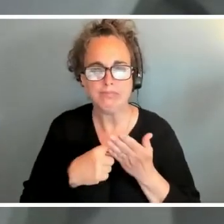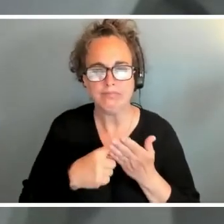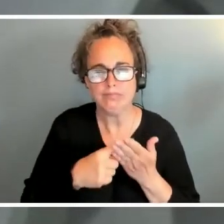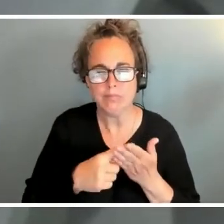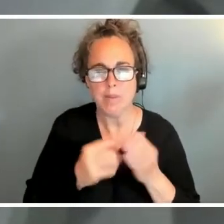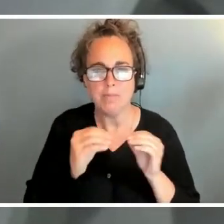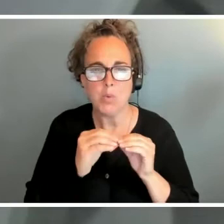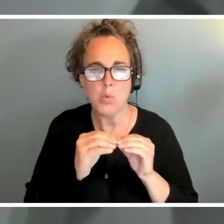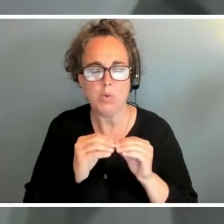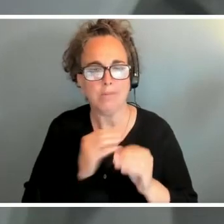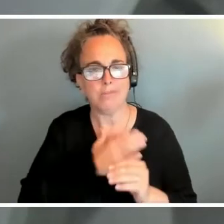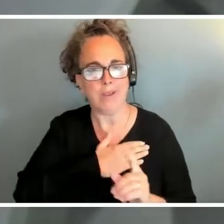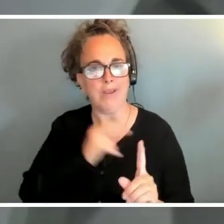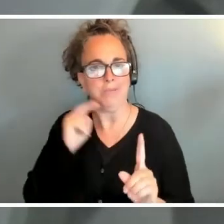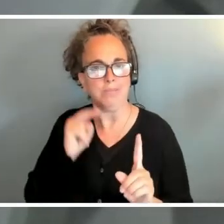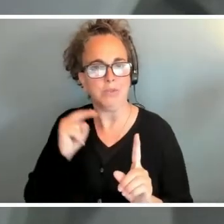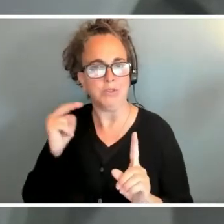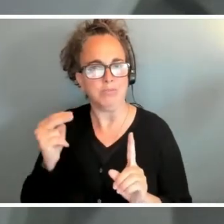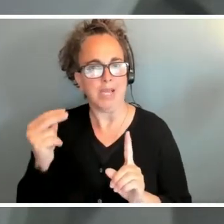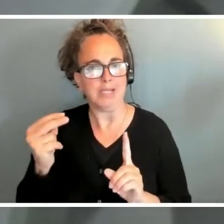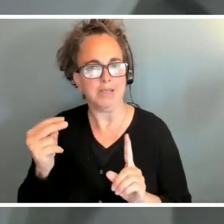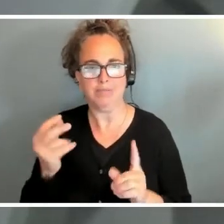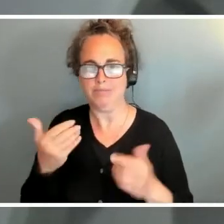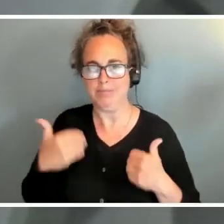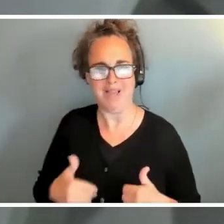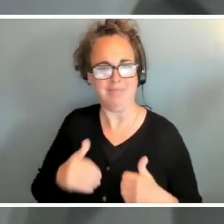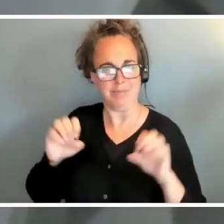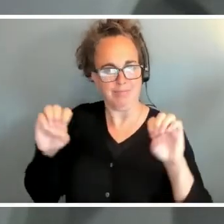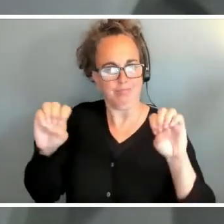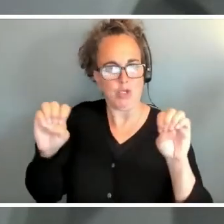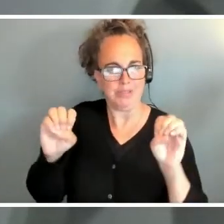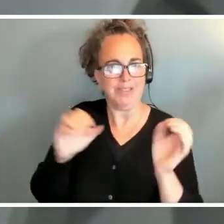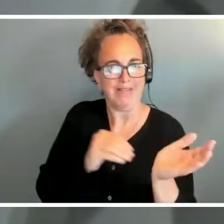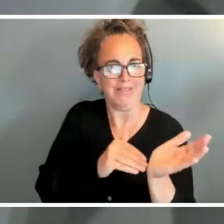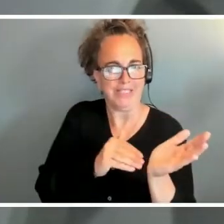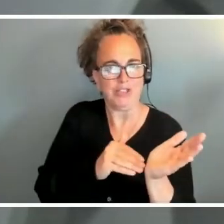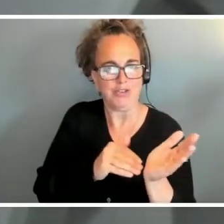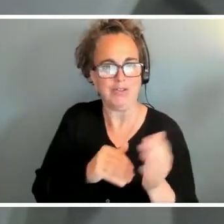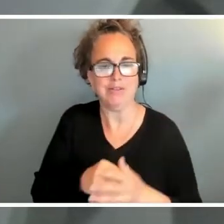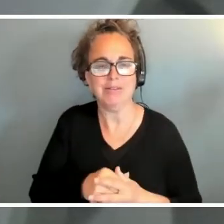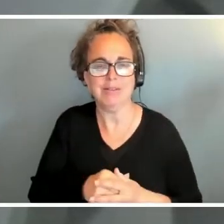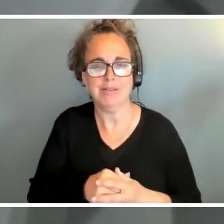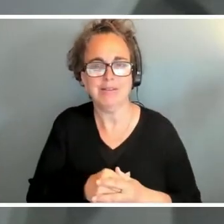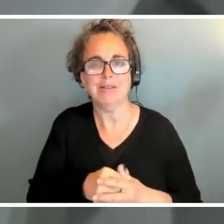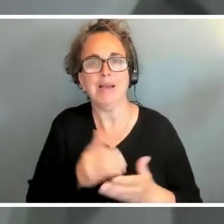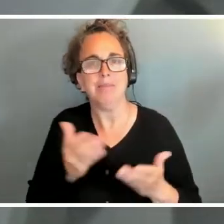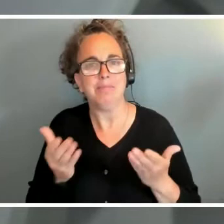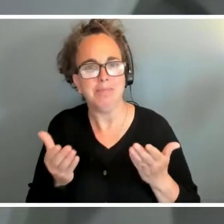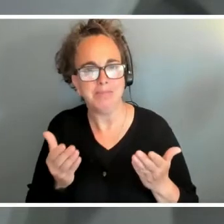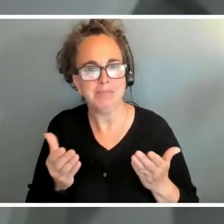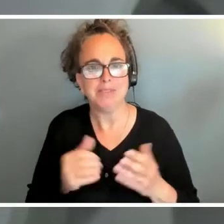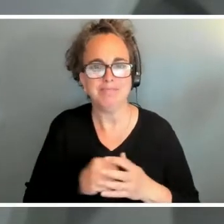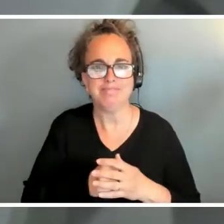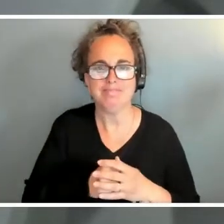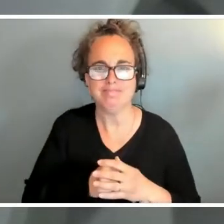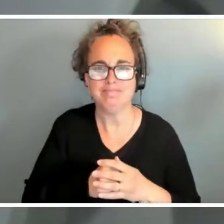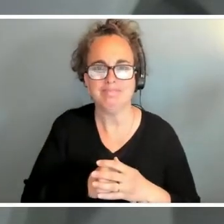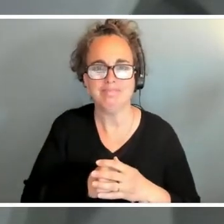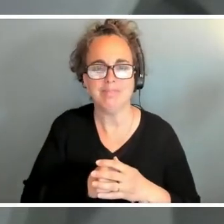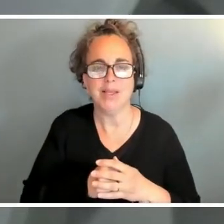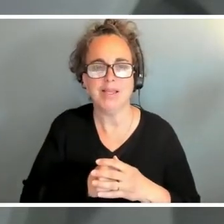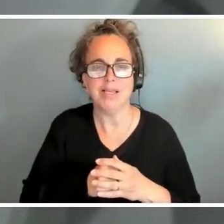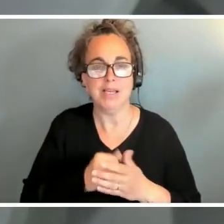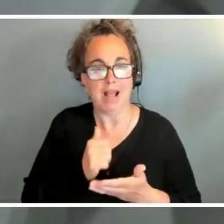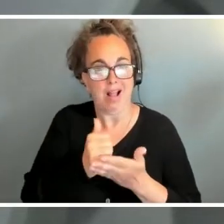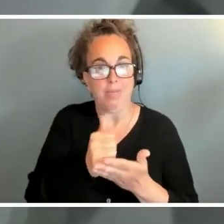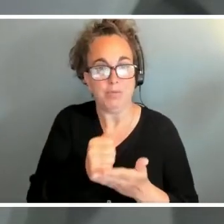some of my perspectives, perhaps as an emergency physician, and really compel you to